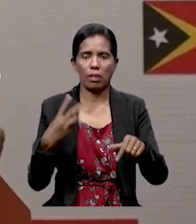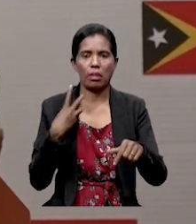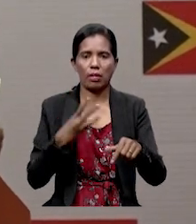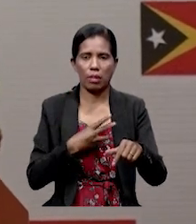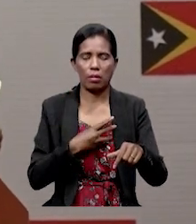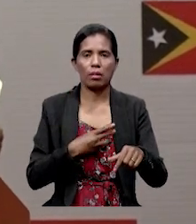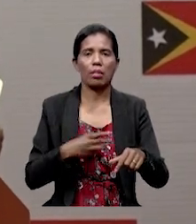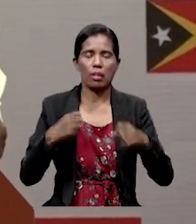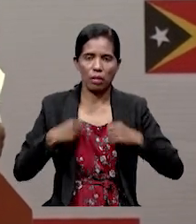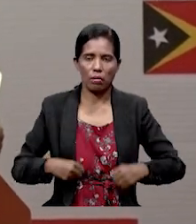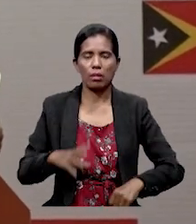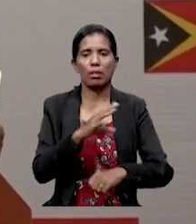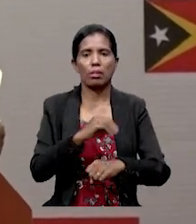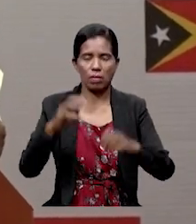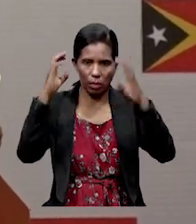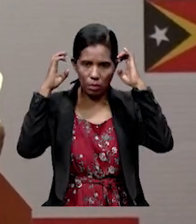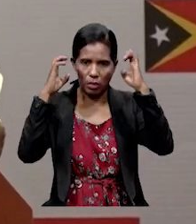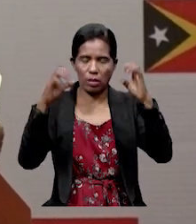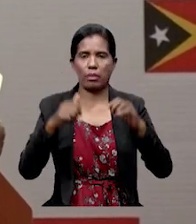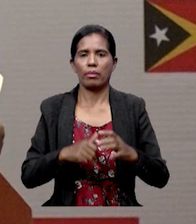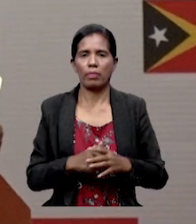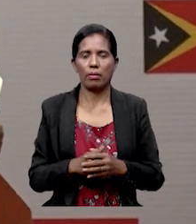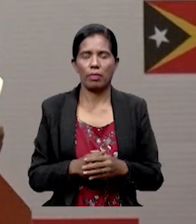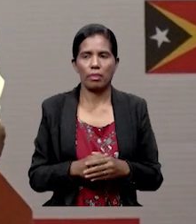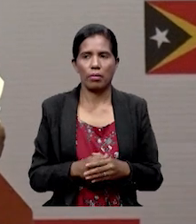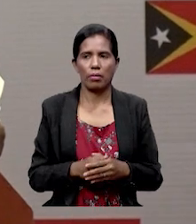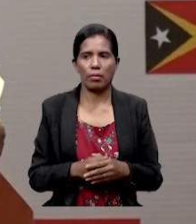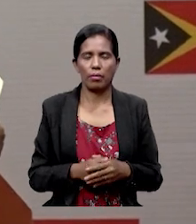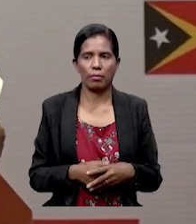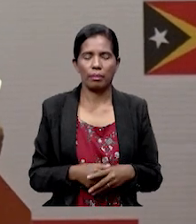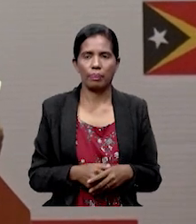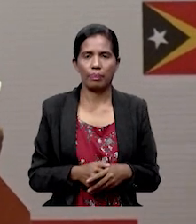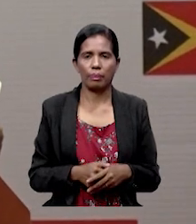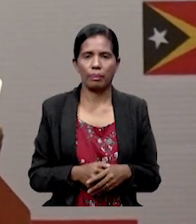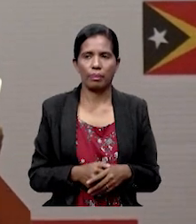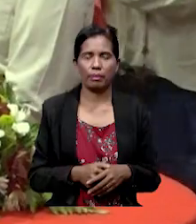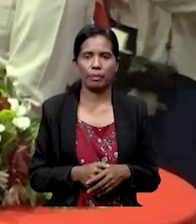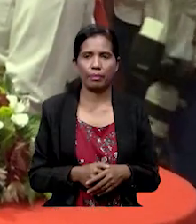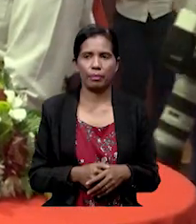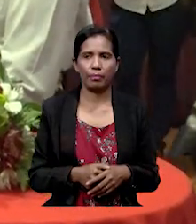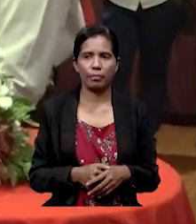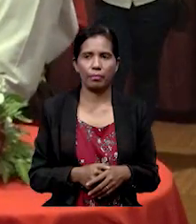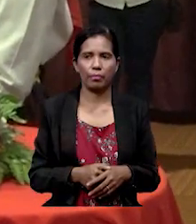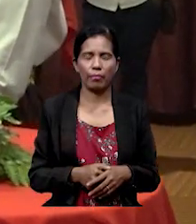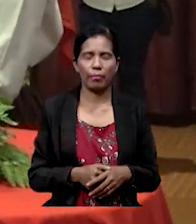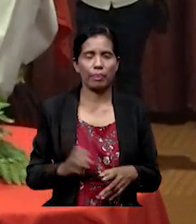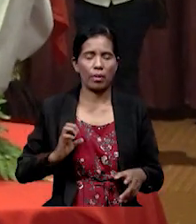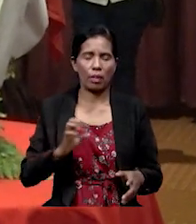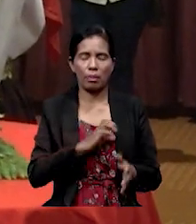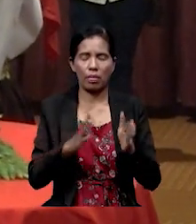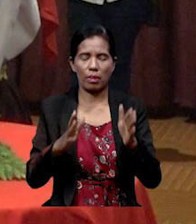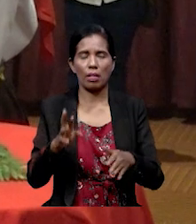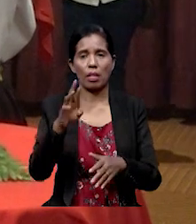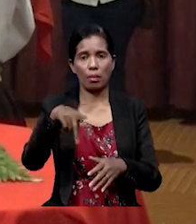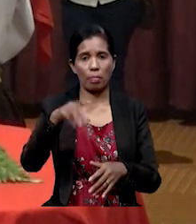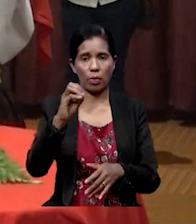very much to a bigger Polish presence in Timor-Leste. Embaixadora República